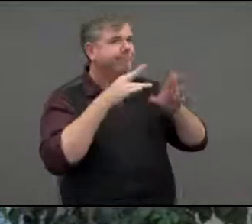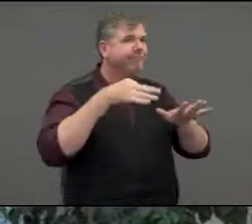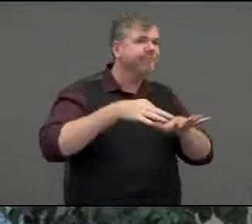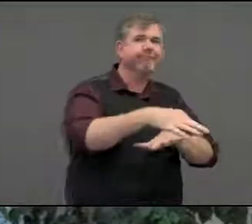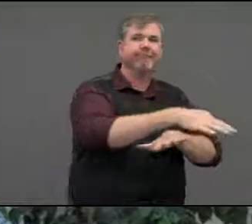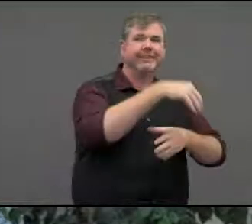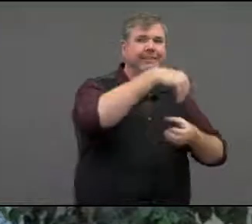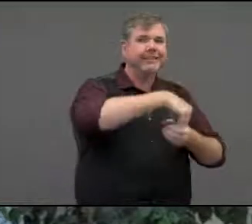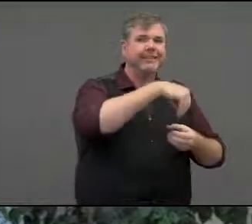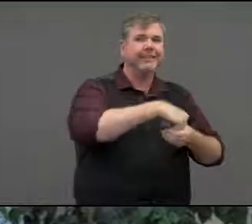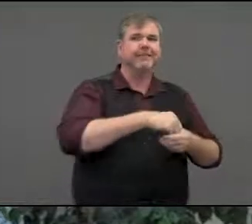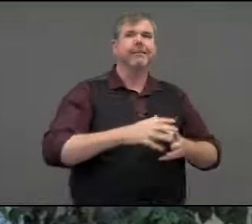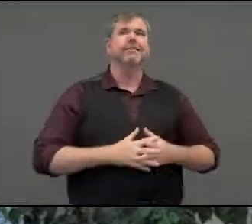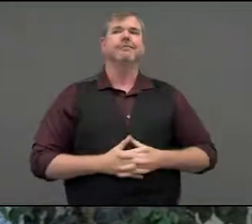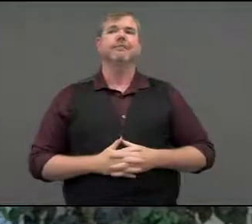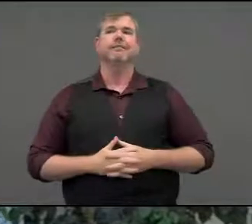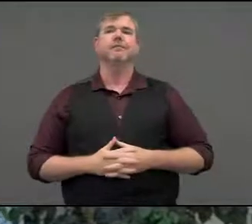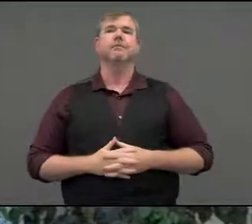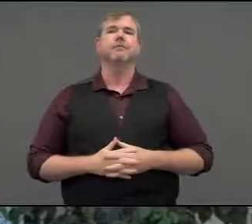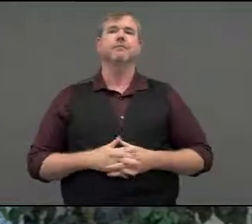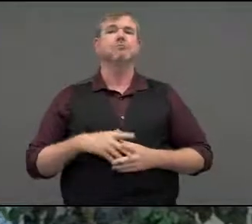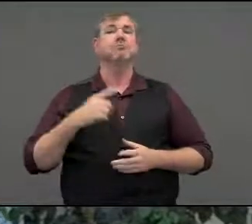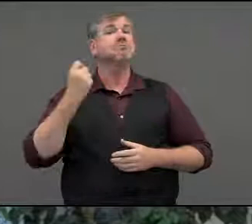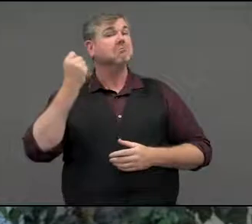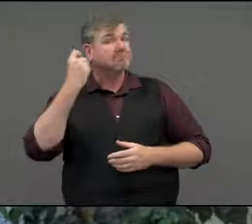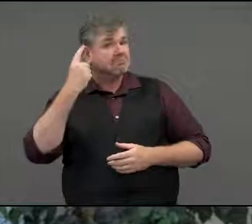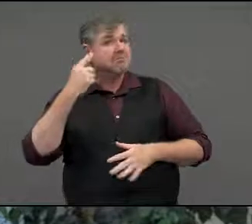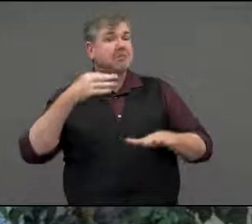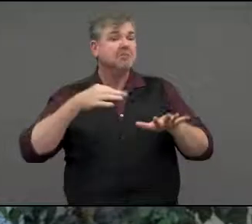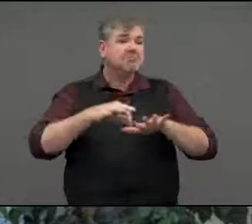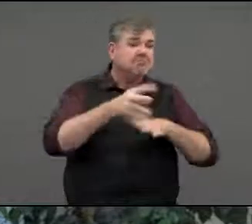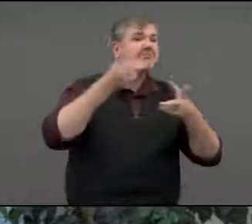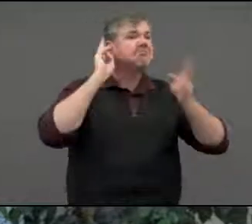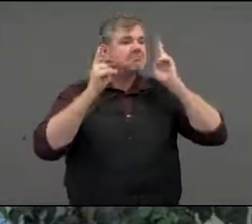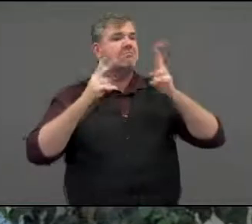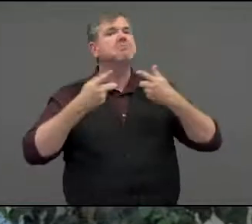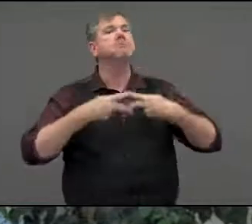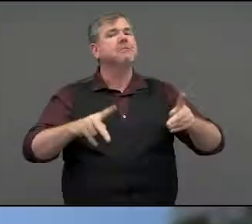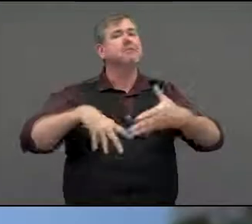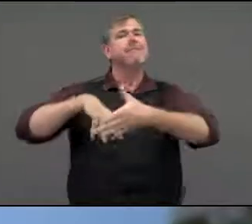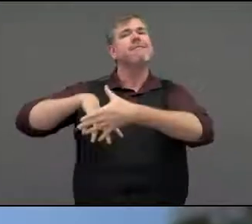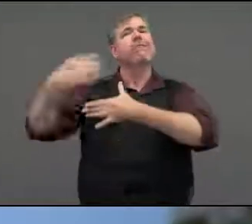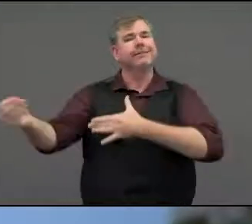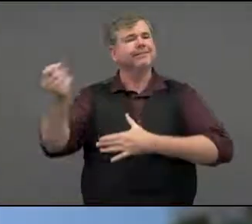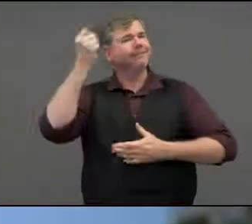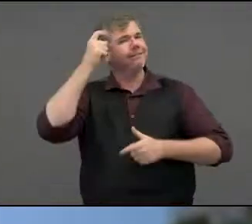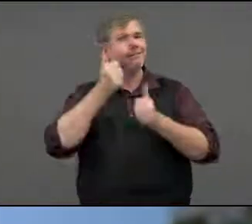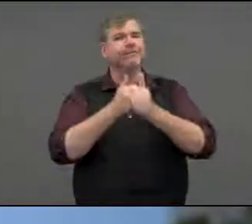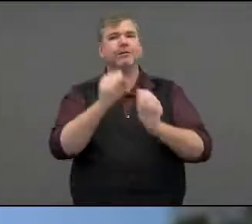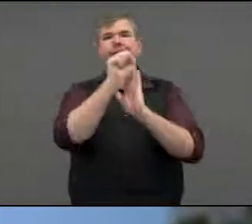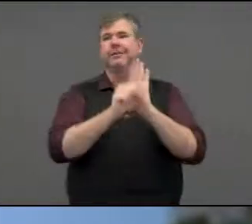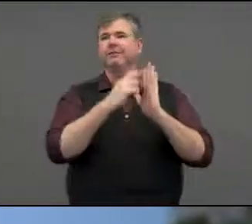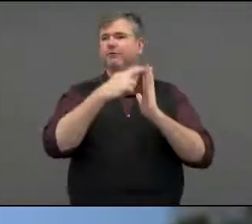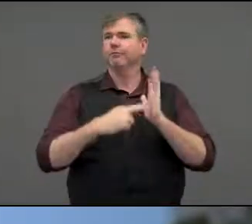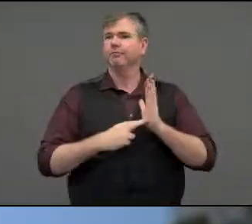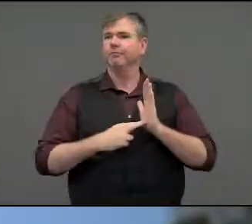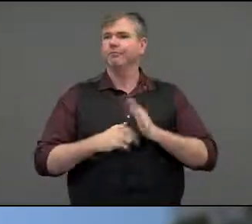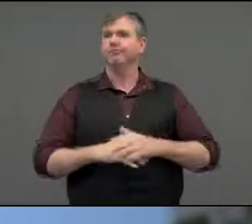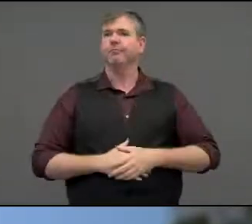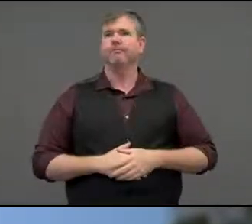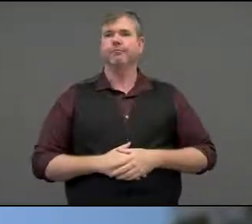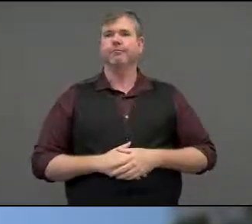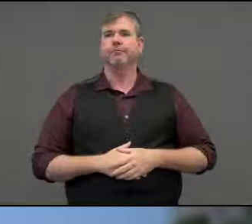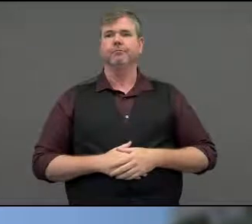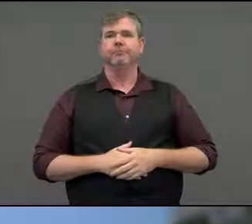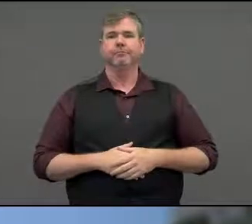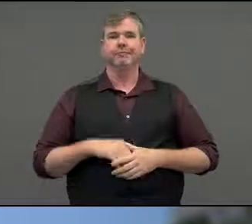the guidance provided by the state, as well as the guidance provided by the Board of Barbering and Cosmetology. I'm glad I said that